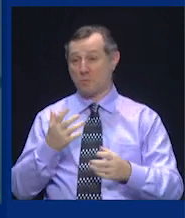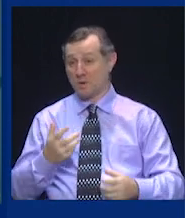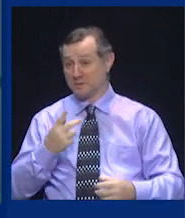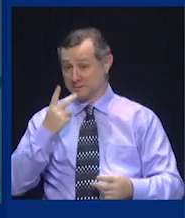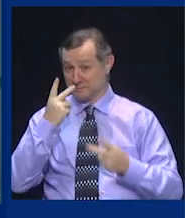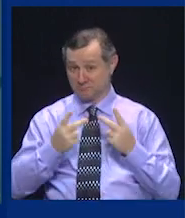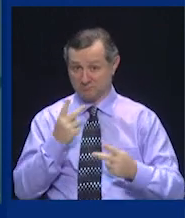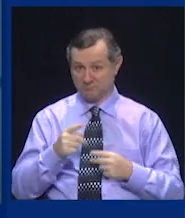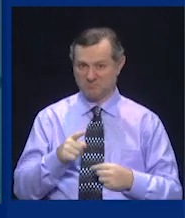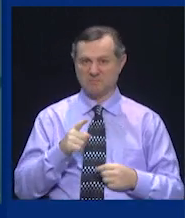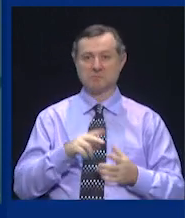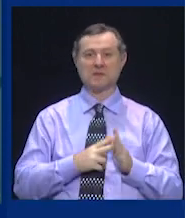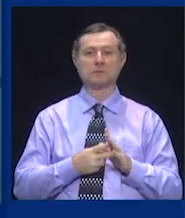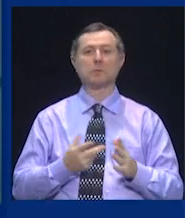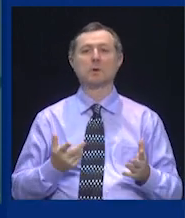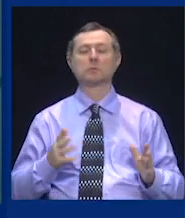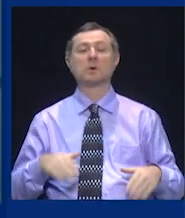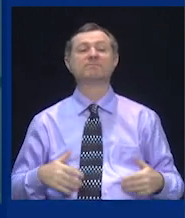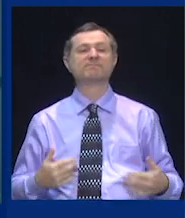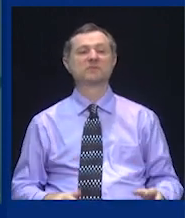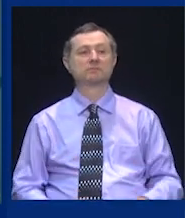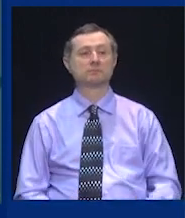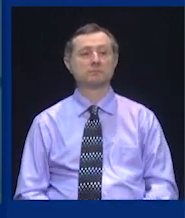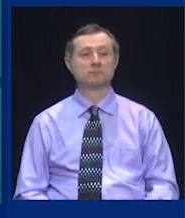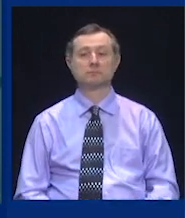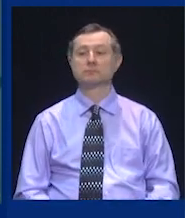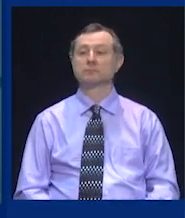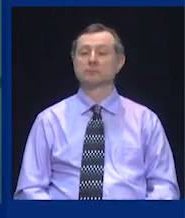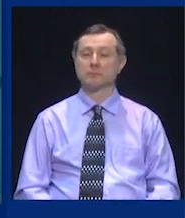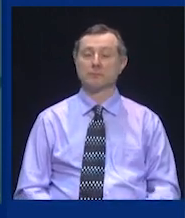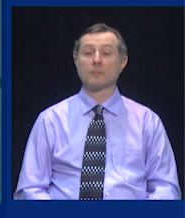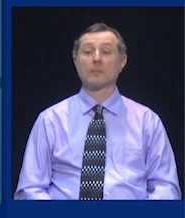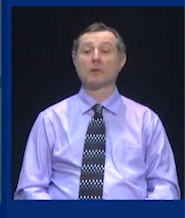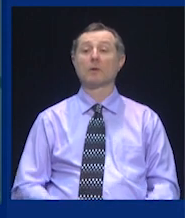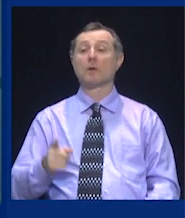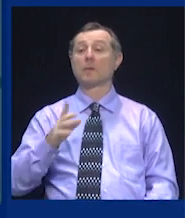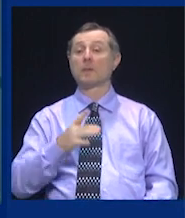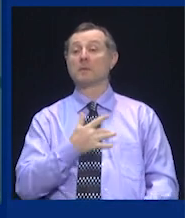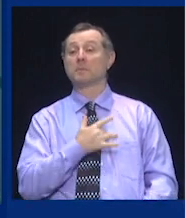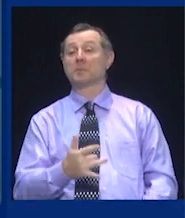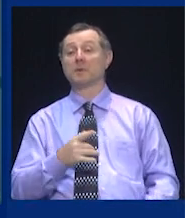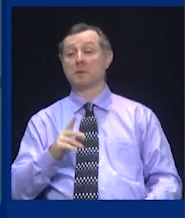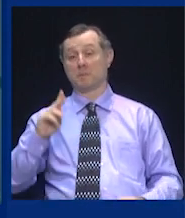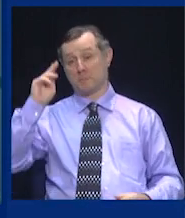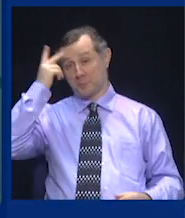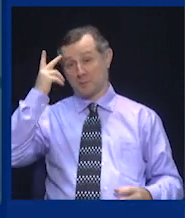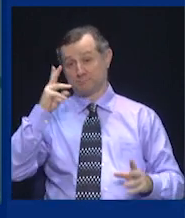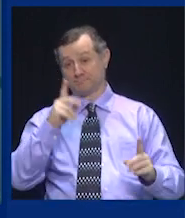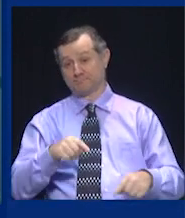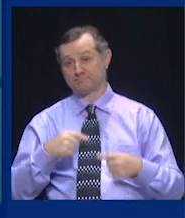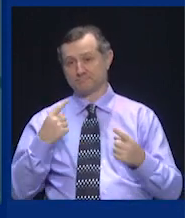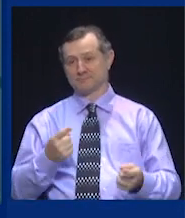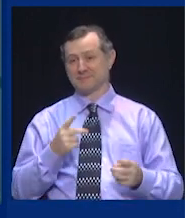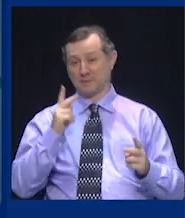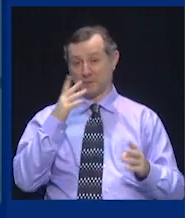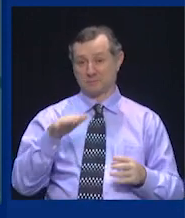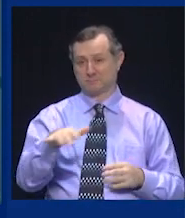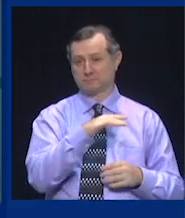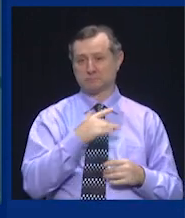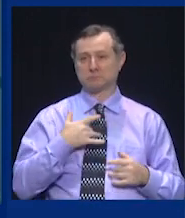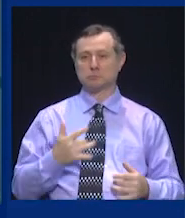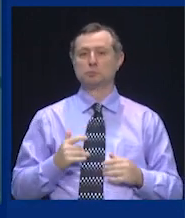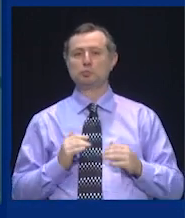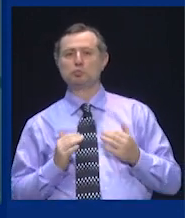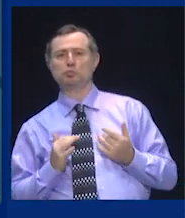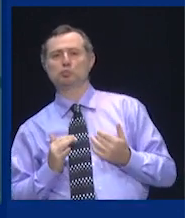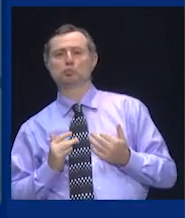late. The political system normally doesn't act until it's obvious,